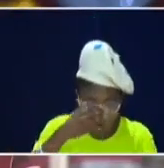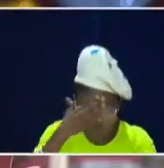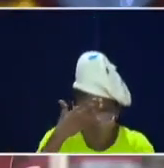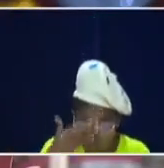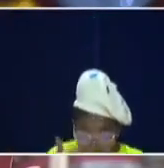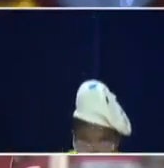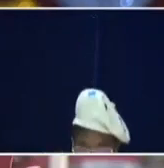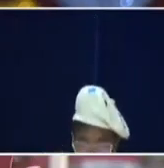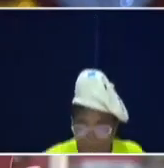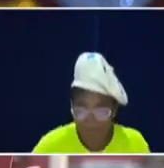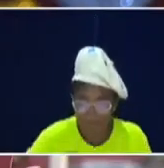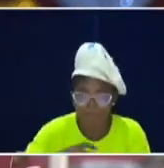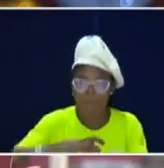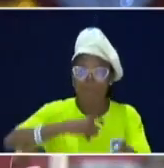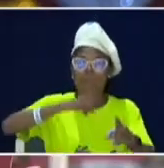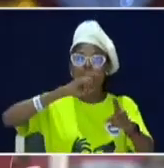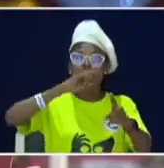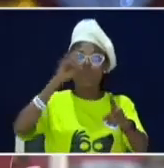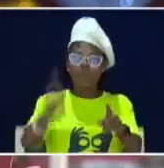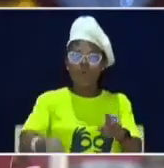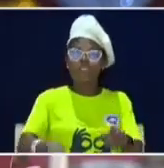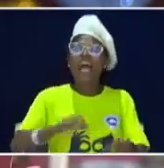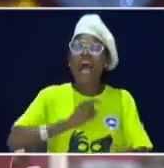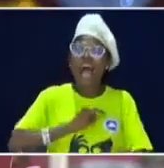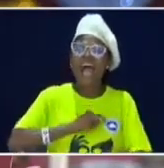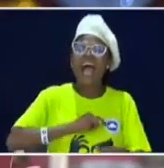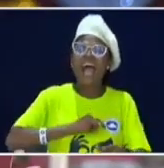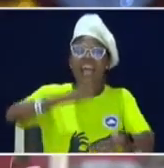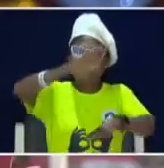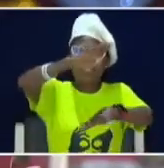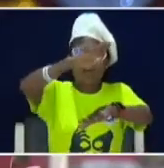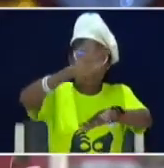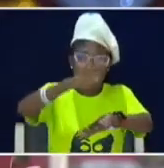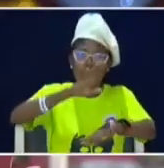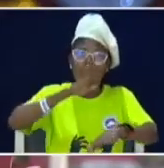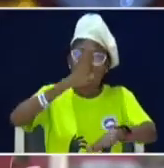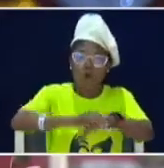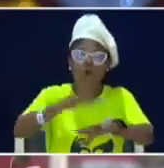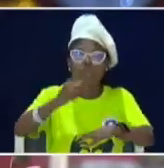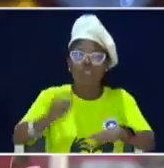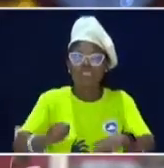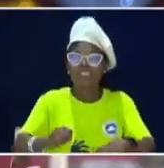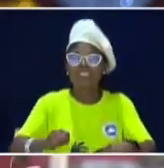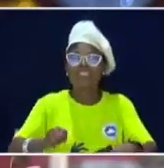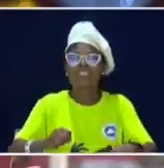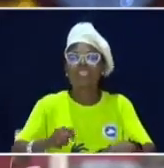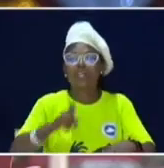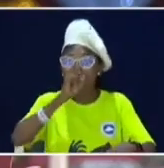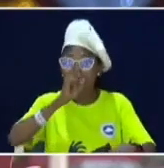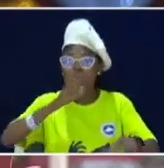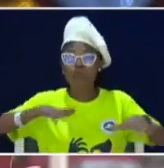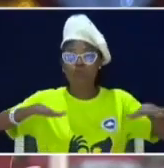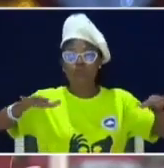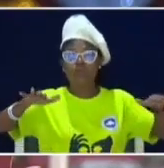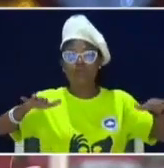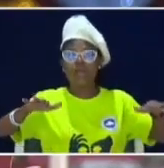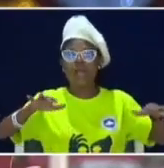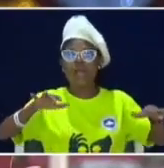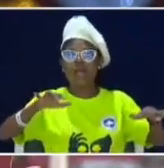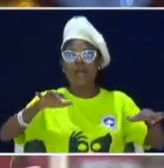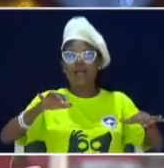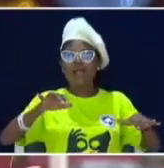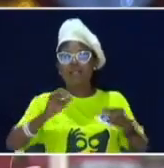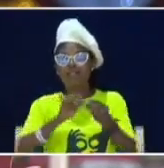eagle's wings? Because, listen, principalities and powers are only brought into obedience